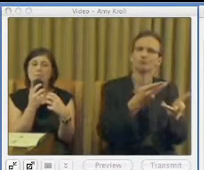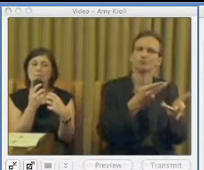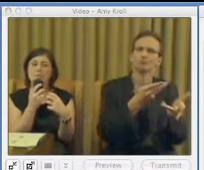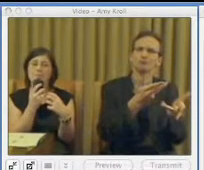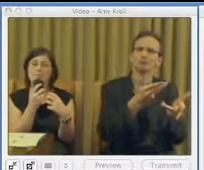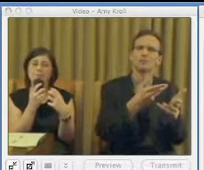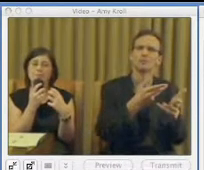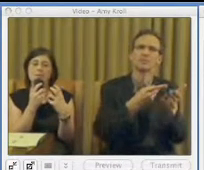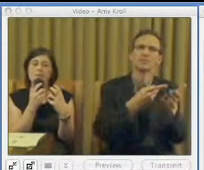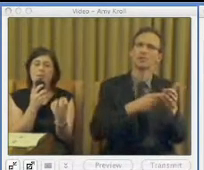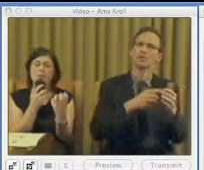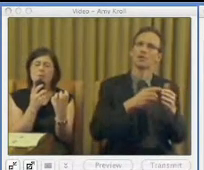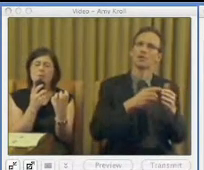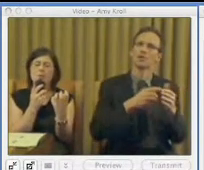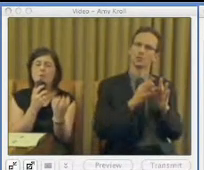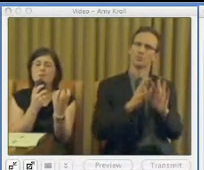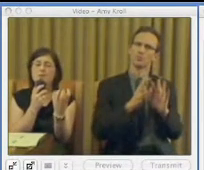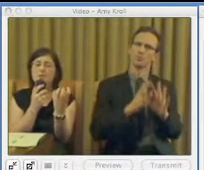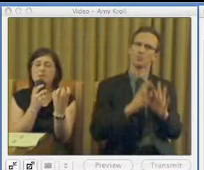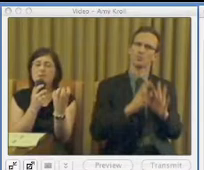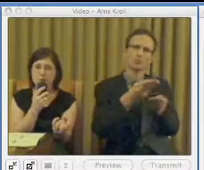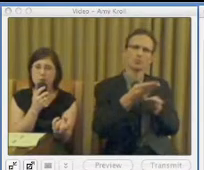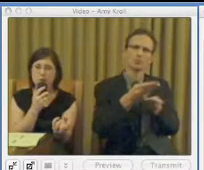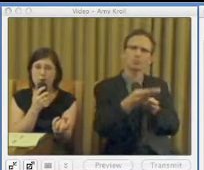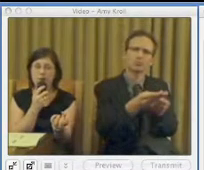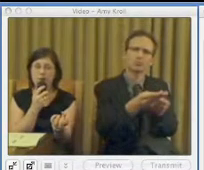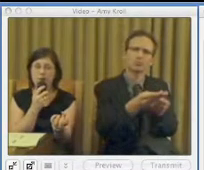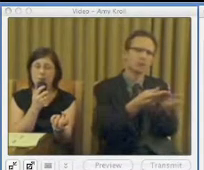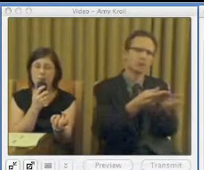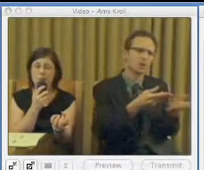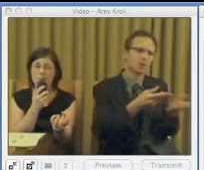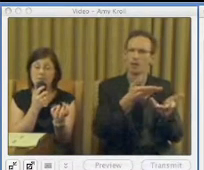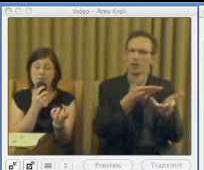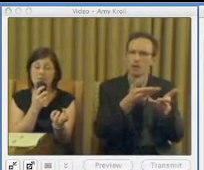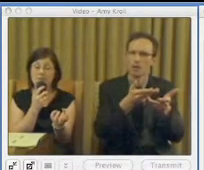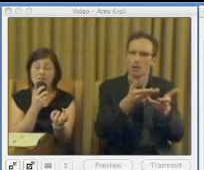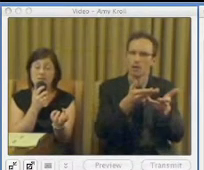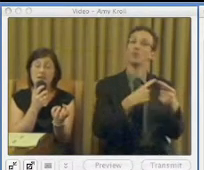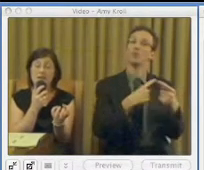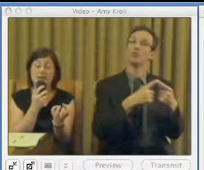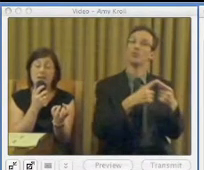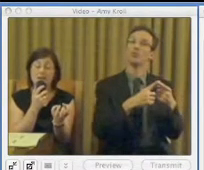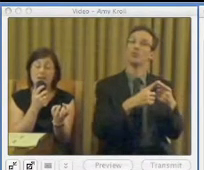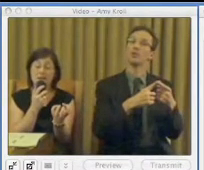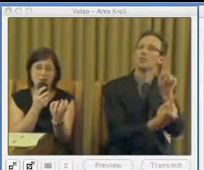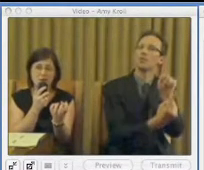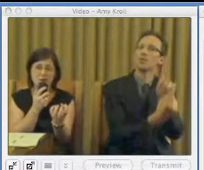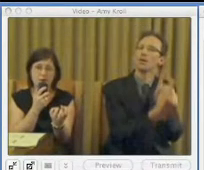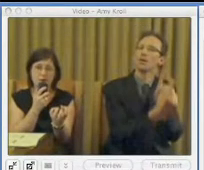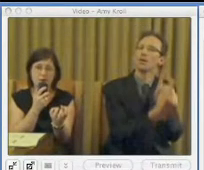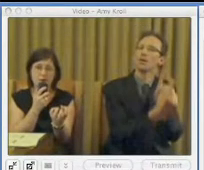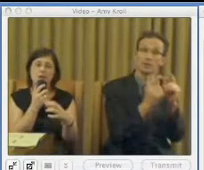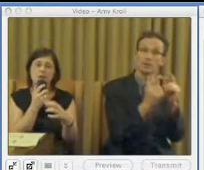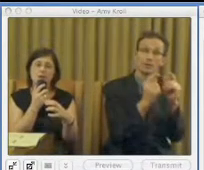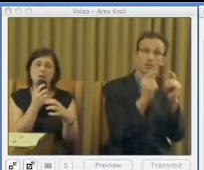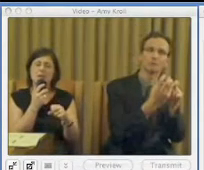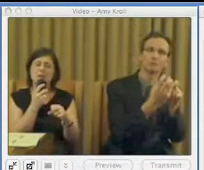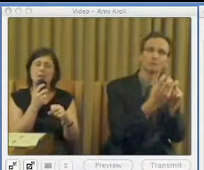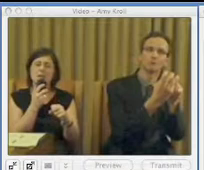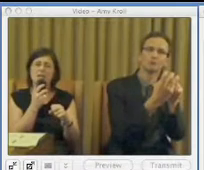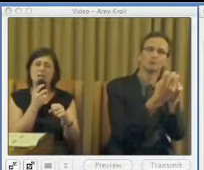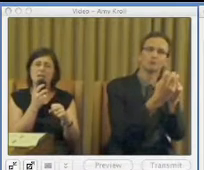mediation model, where in a tutorial, the goals are very different. The parameters in that interaction are very